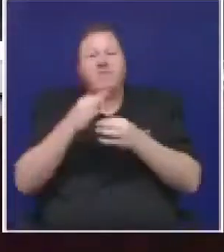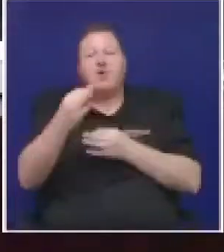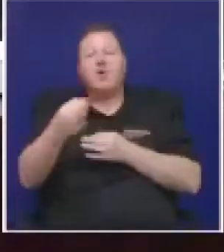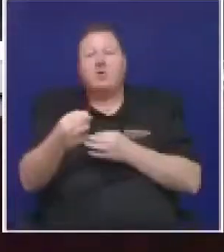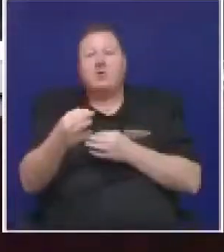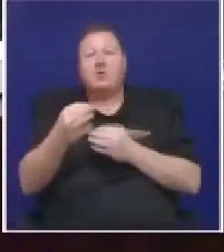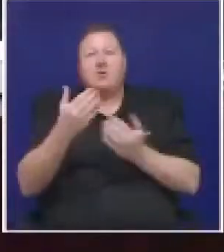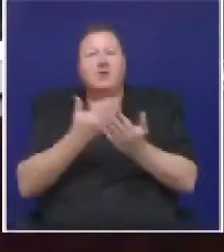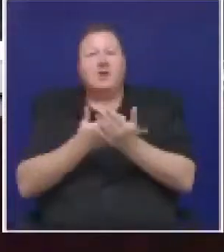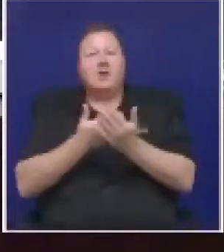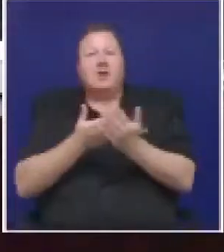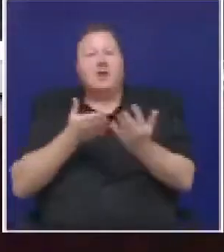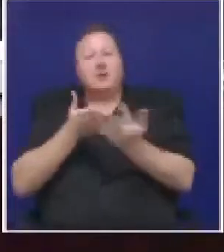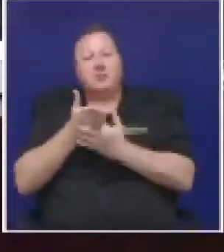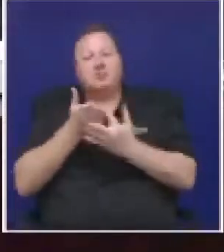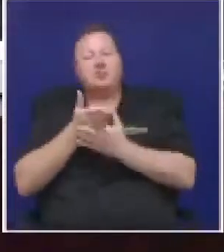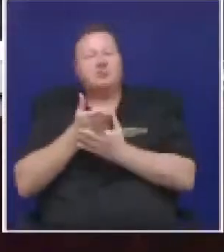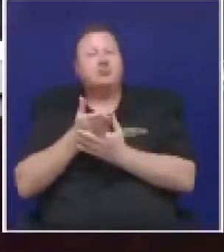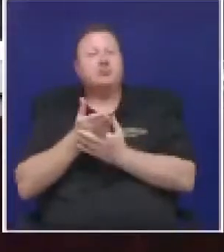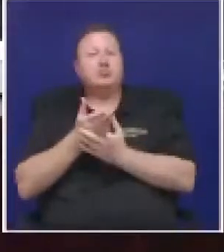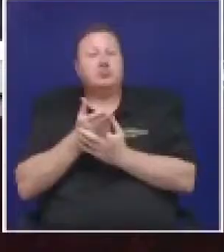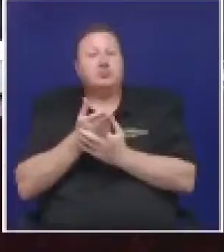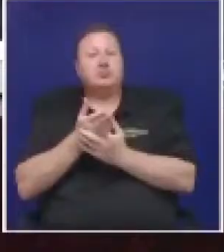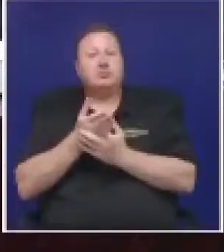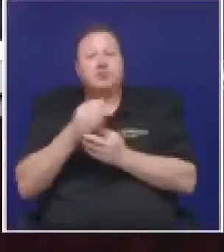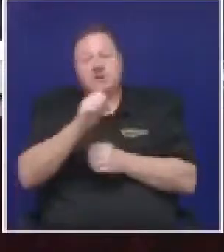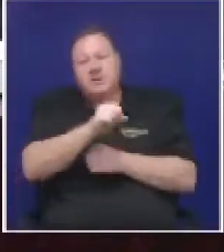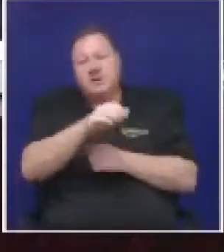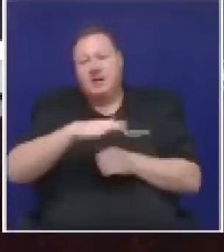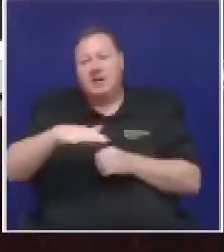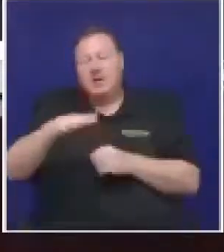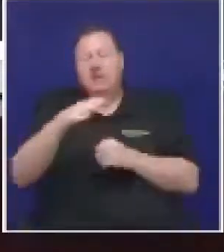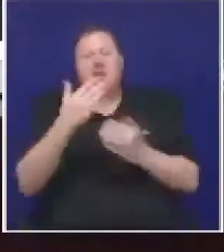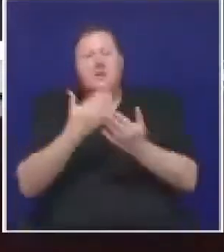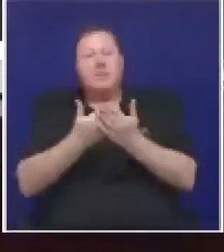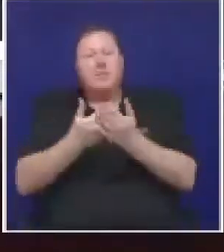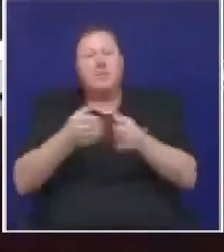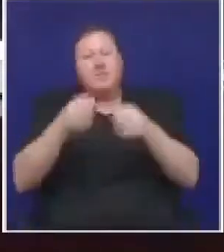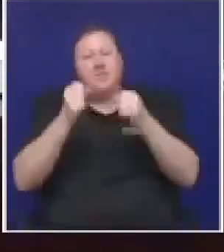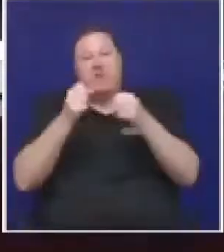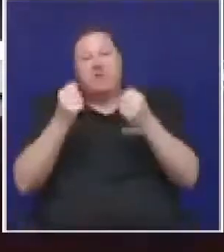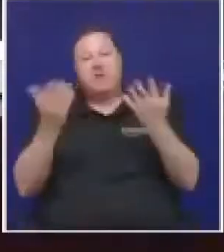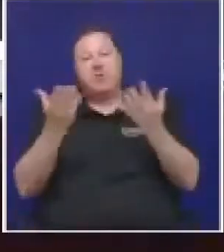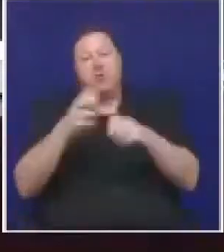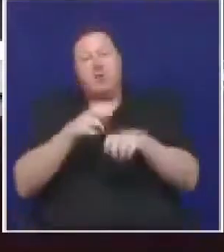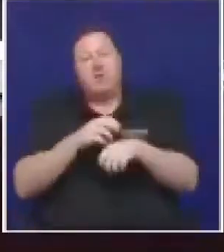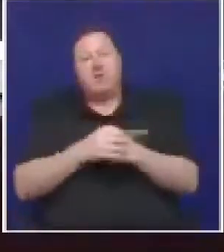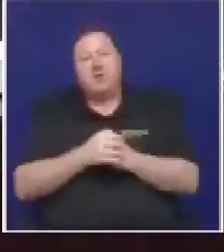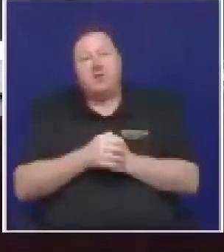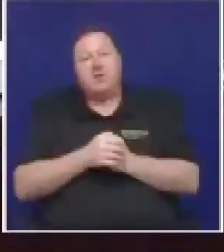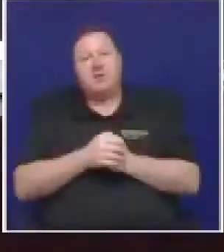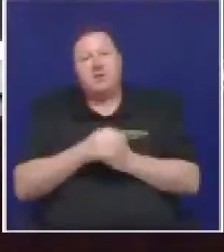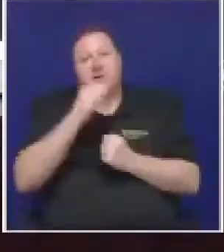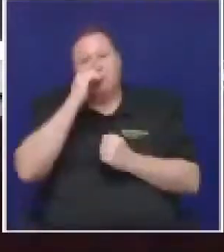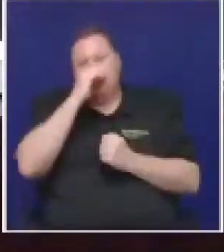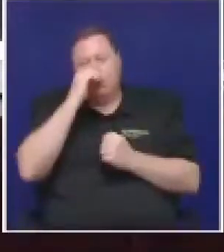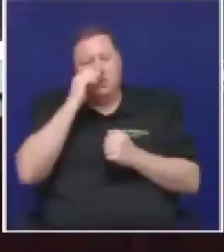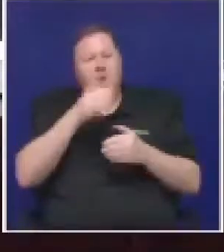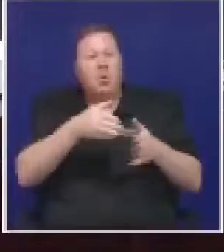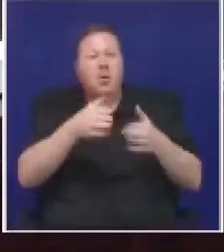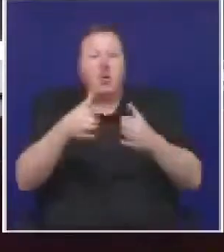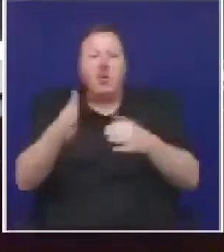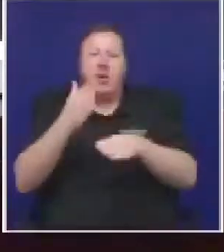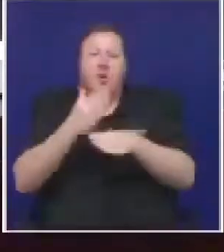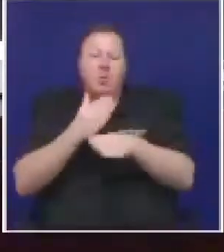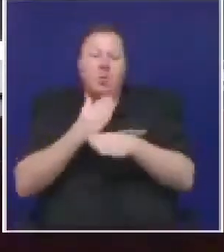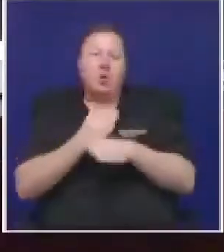to infiltrate the syndicates and be able to find them wherever they are. So these measures are working and we are